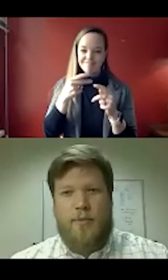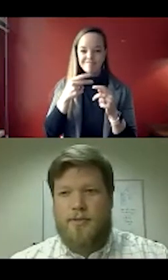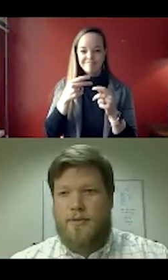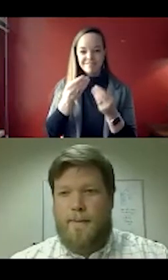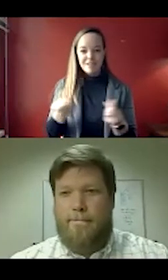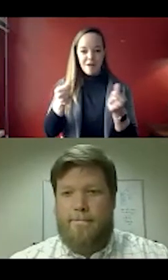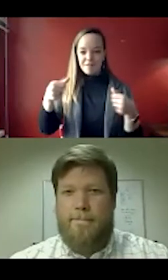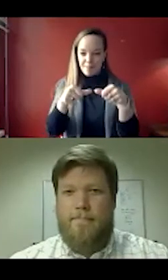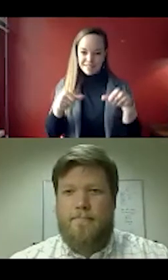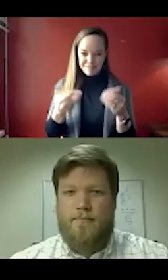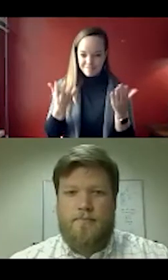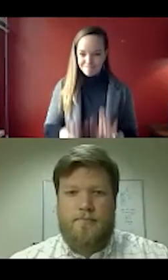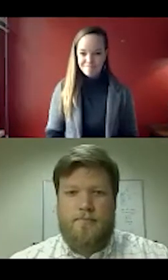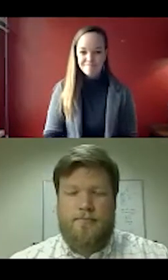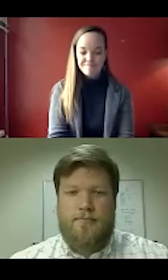solve the puzzle.